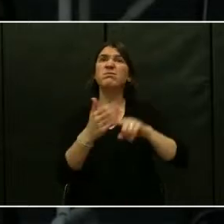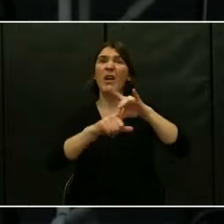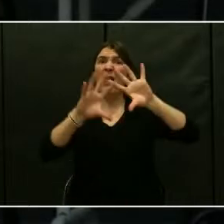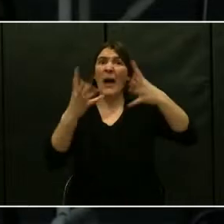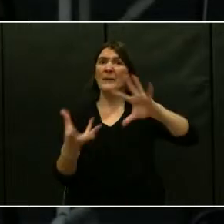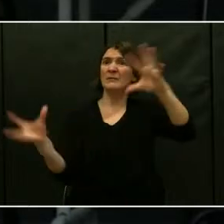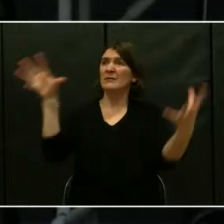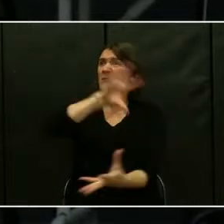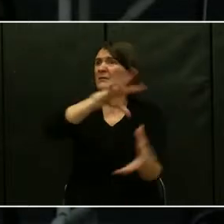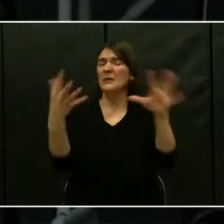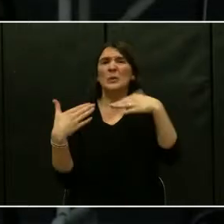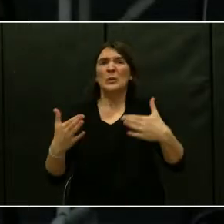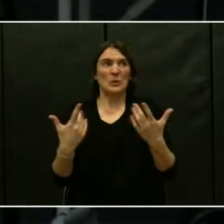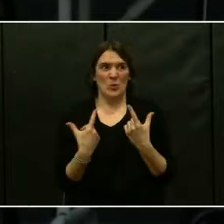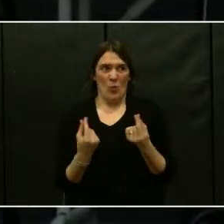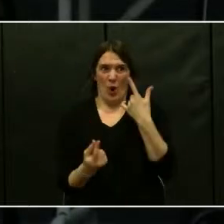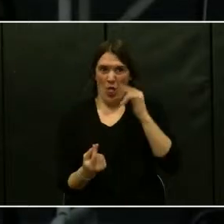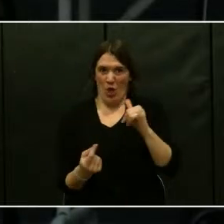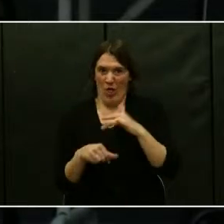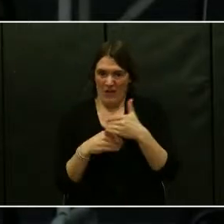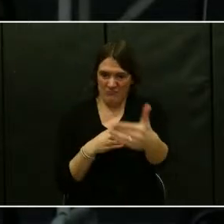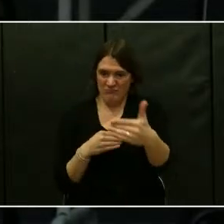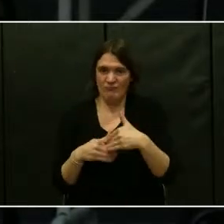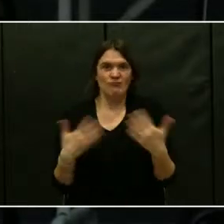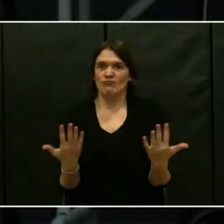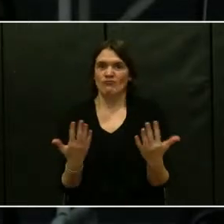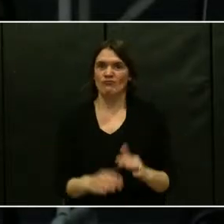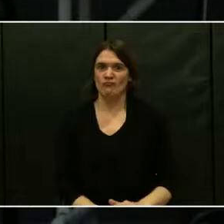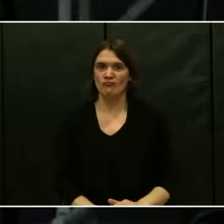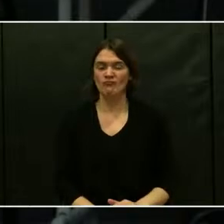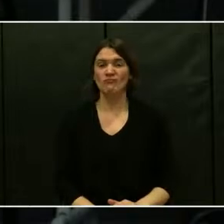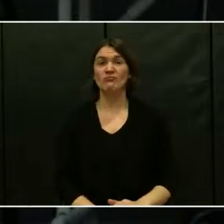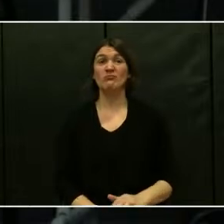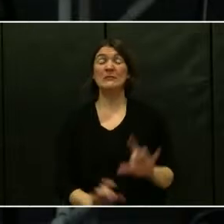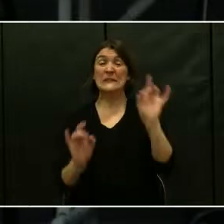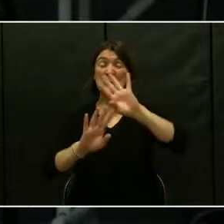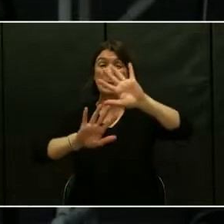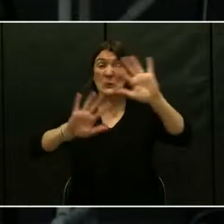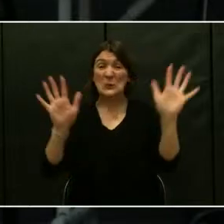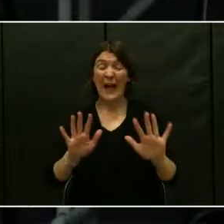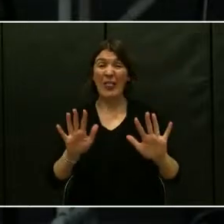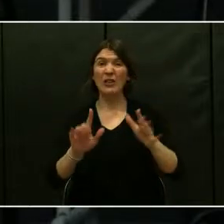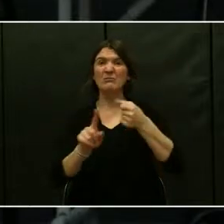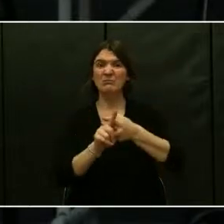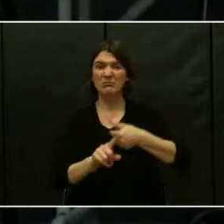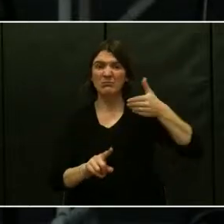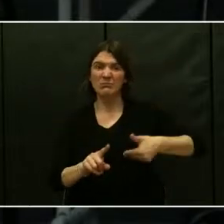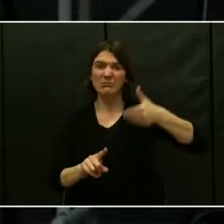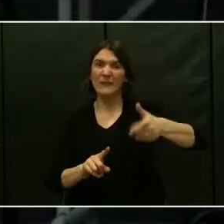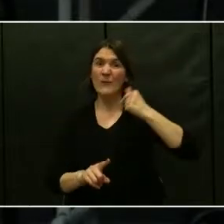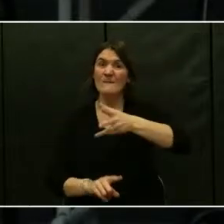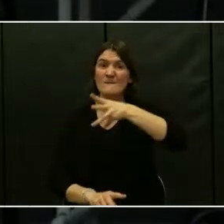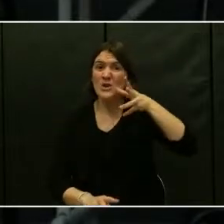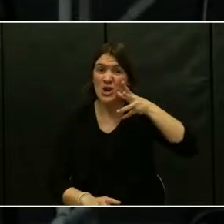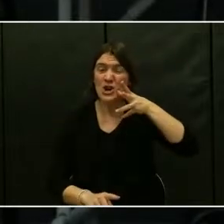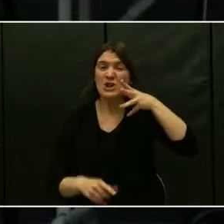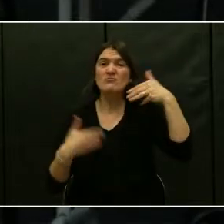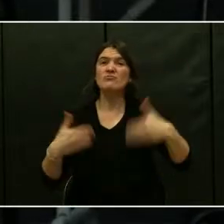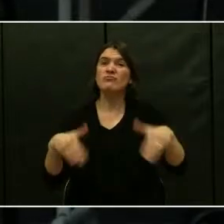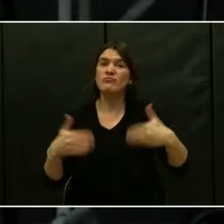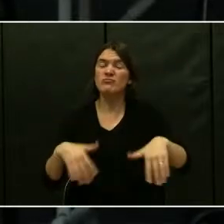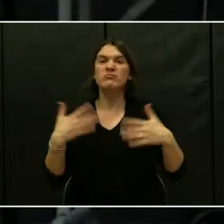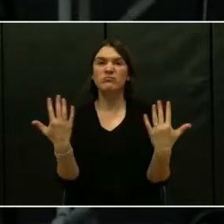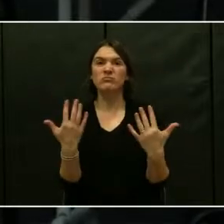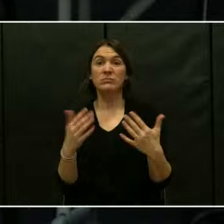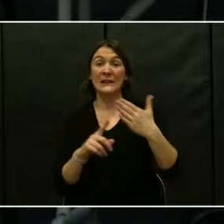life and our livelihoods extreme weather imperils our farms and our Orchards